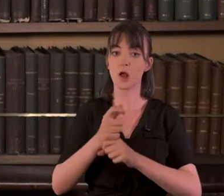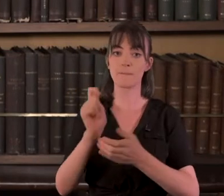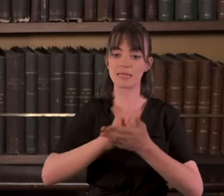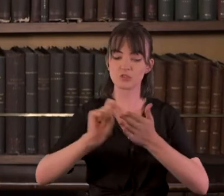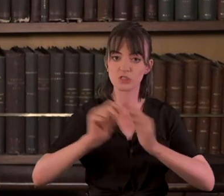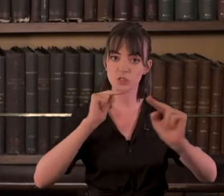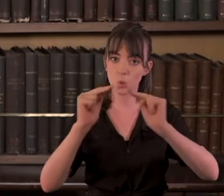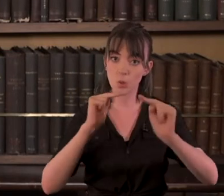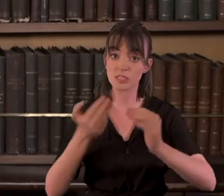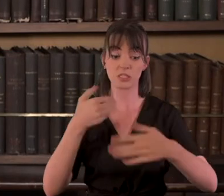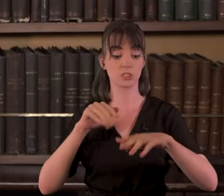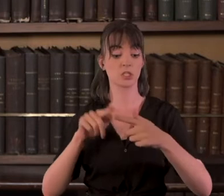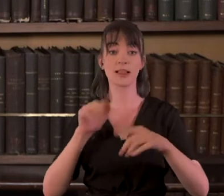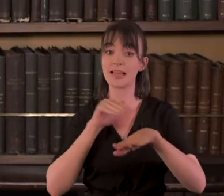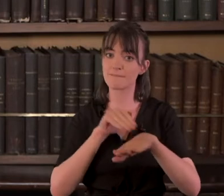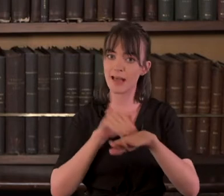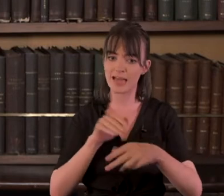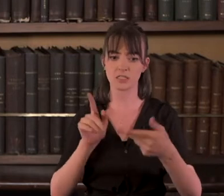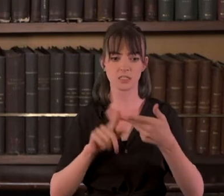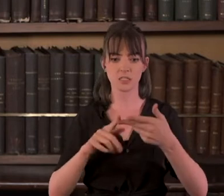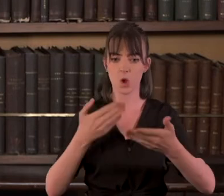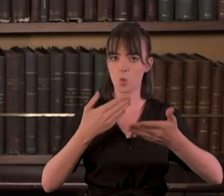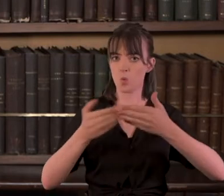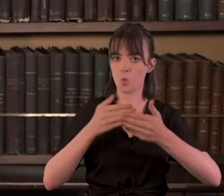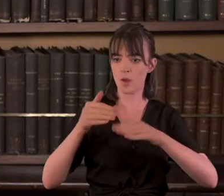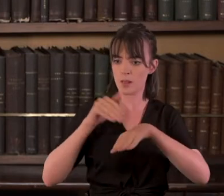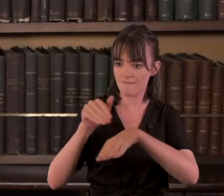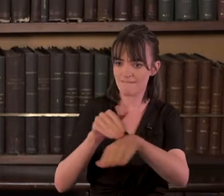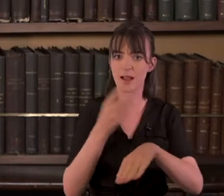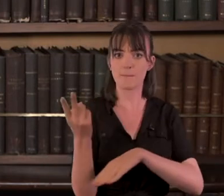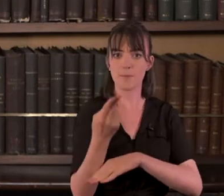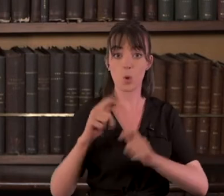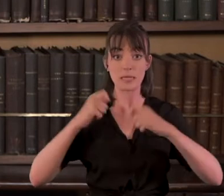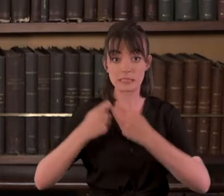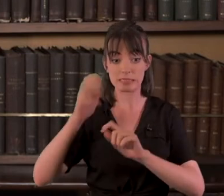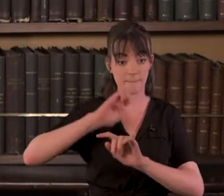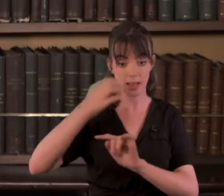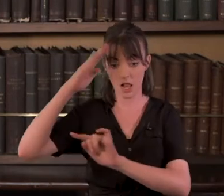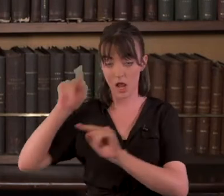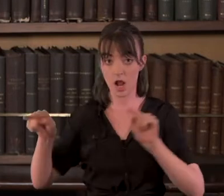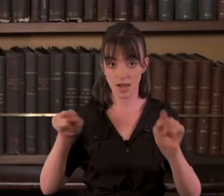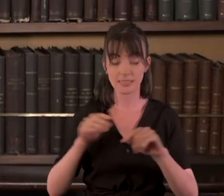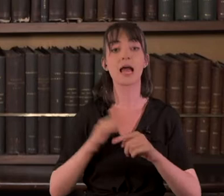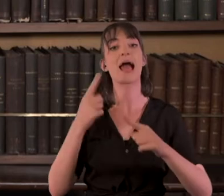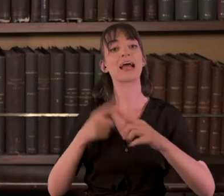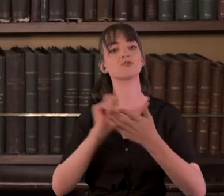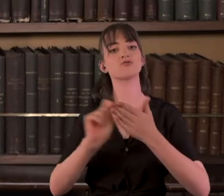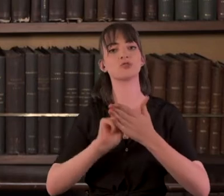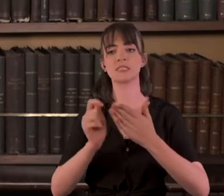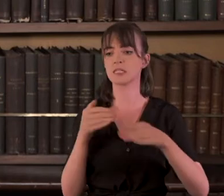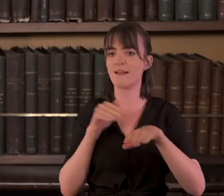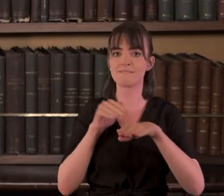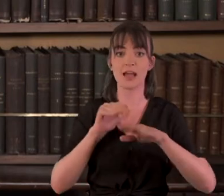impact, what was at stake for both delegations, and will consider the wider implications the treaty had, not only